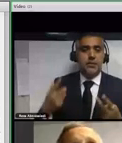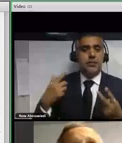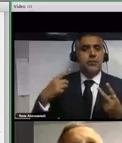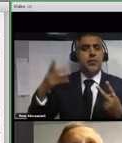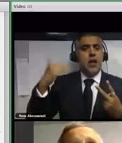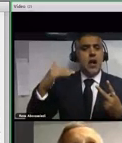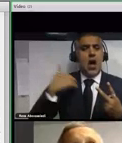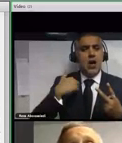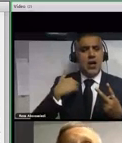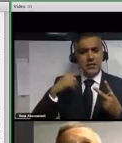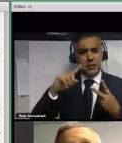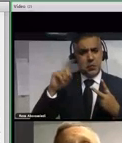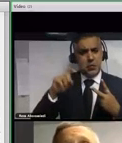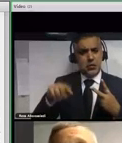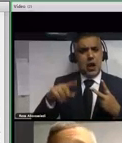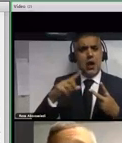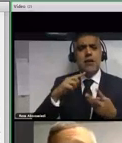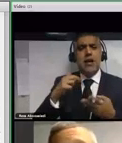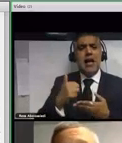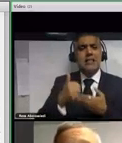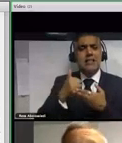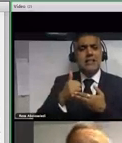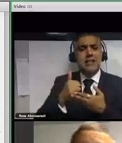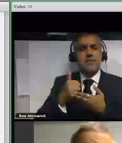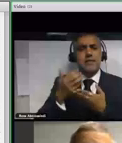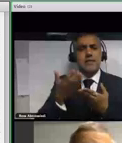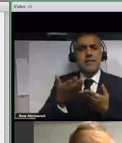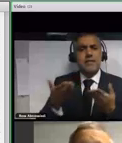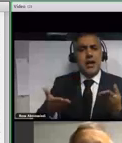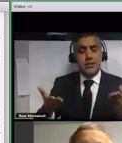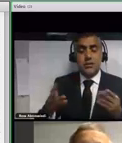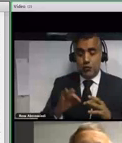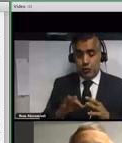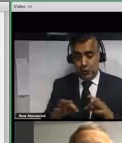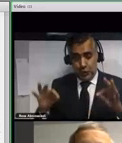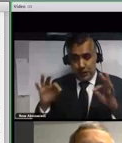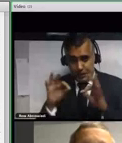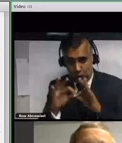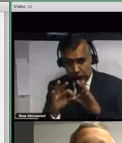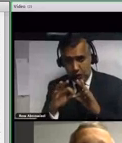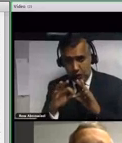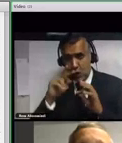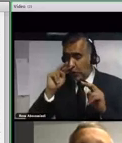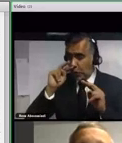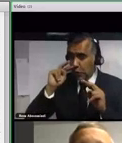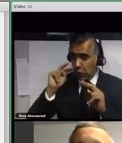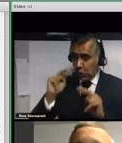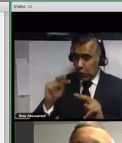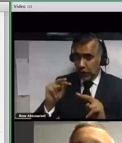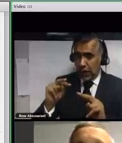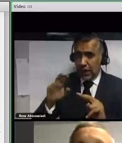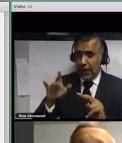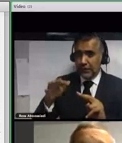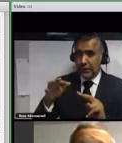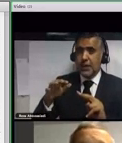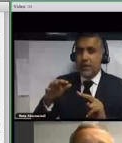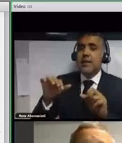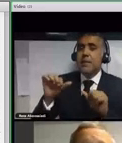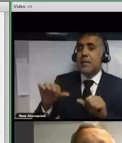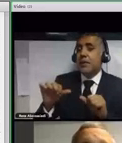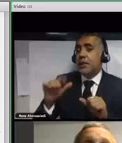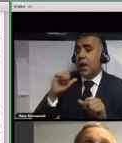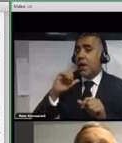some questions on use of assistive devices, because this is very important when looking at the ability of